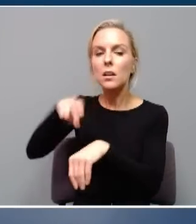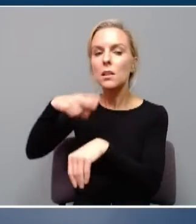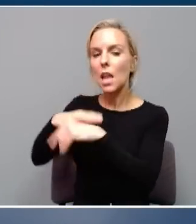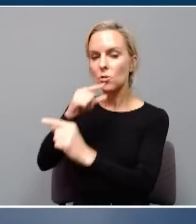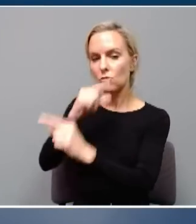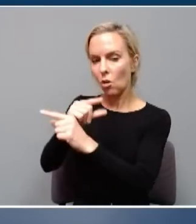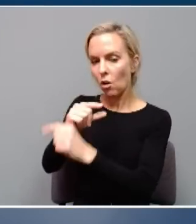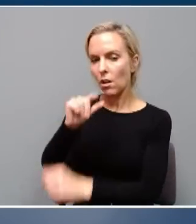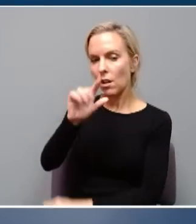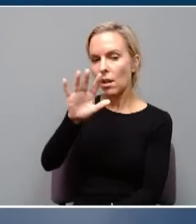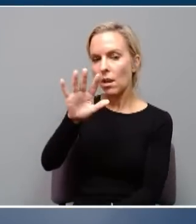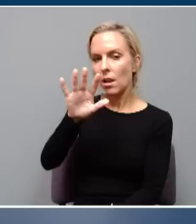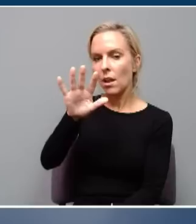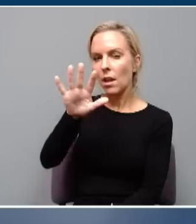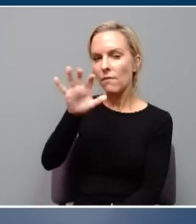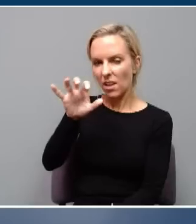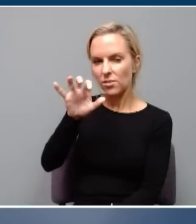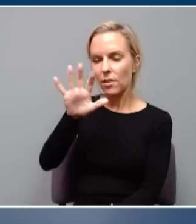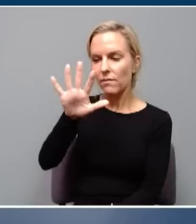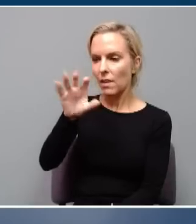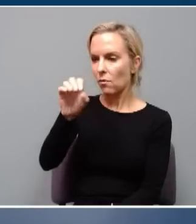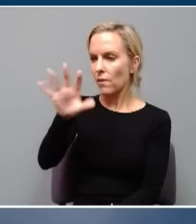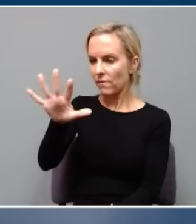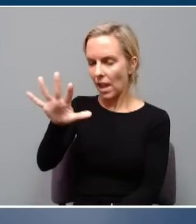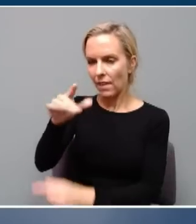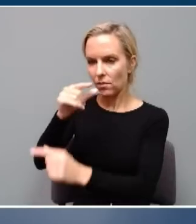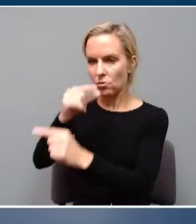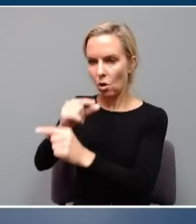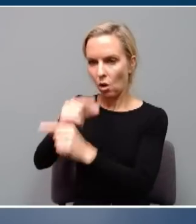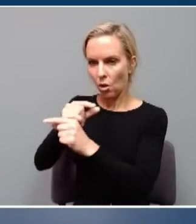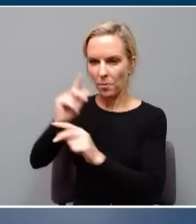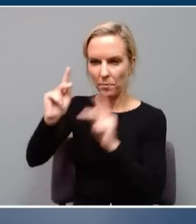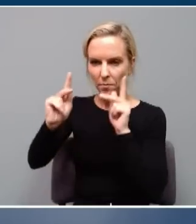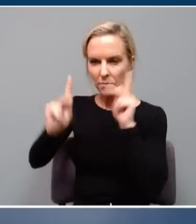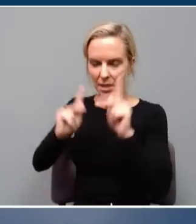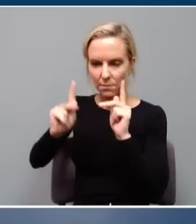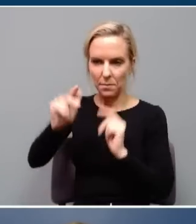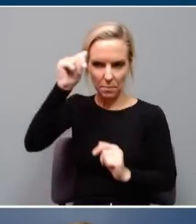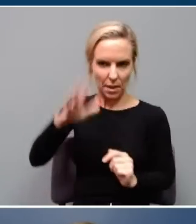505 Guardsmen and women deployed around our state.